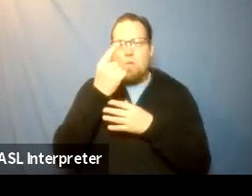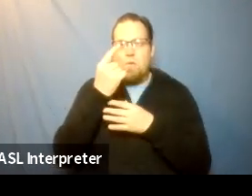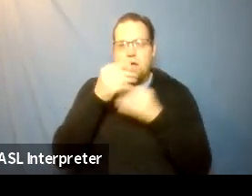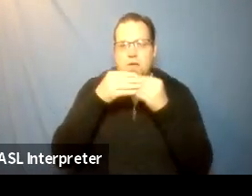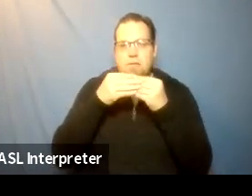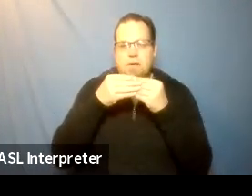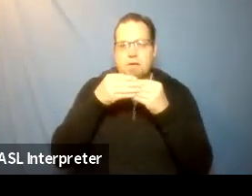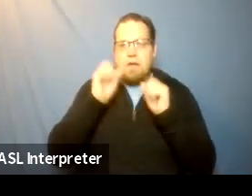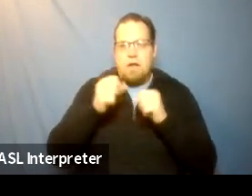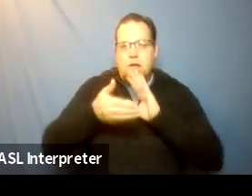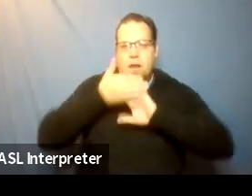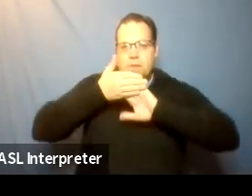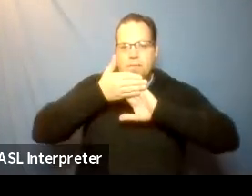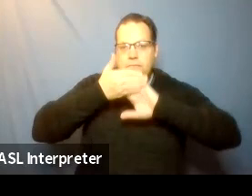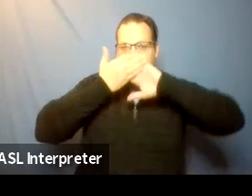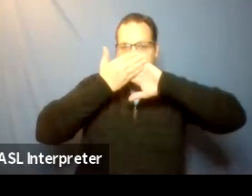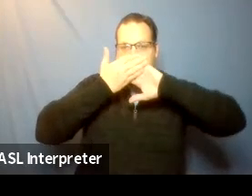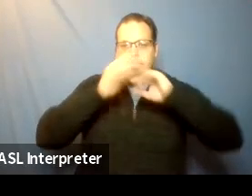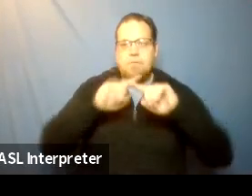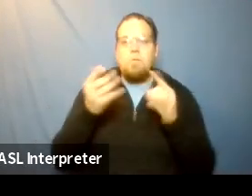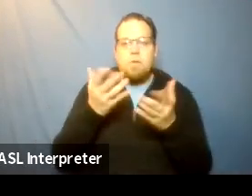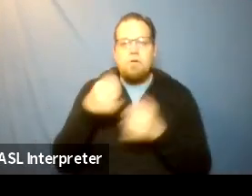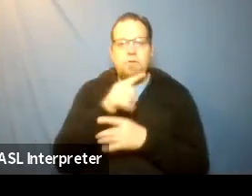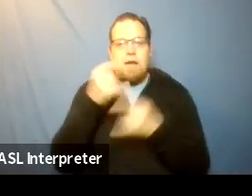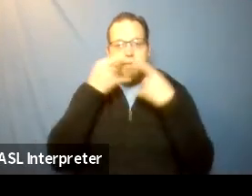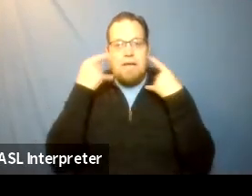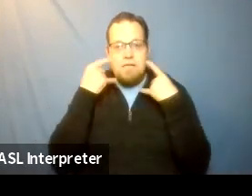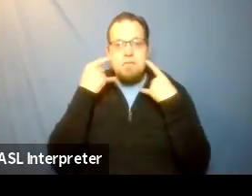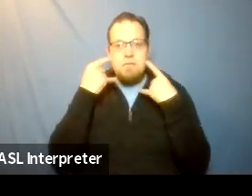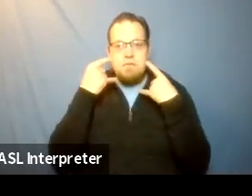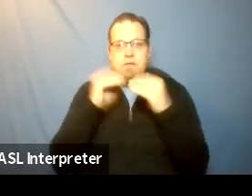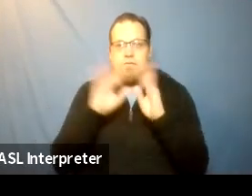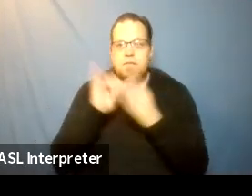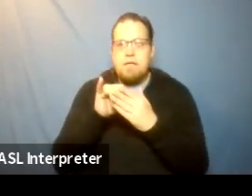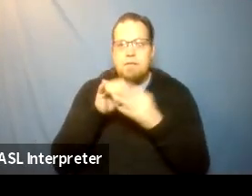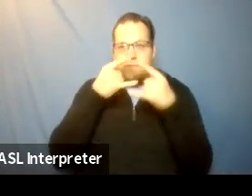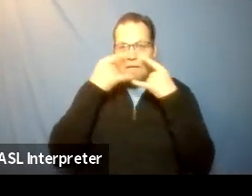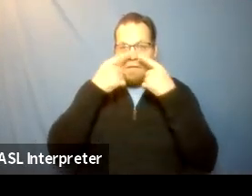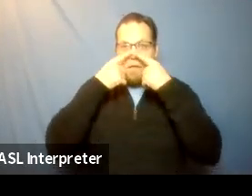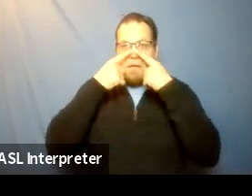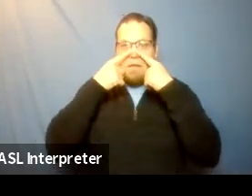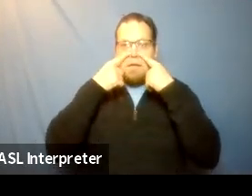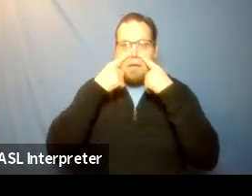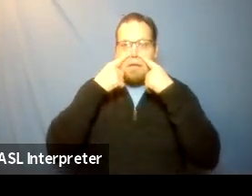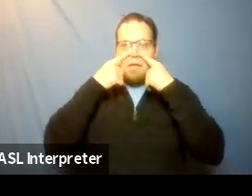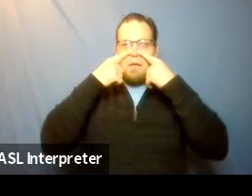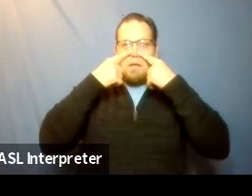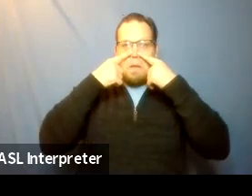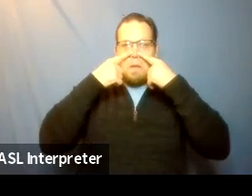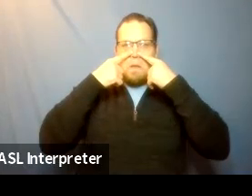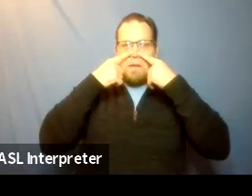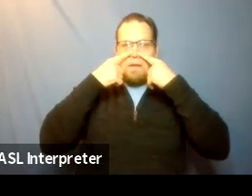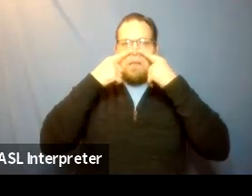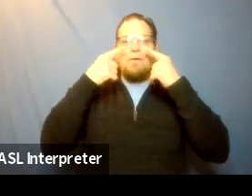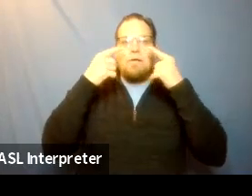fold them, but we really ask that everybody wear the masks, and obviously that the mask covers the nose tightly over the bridge of your nose, and